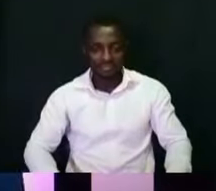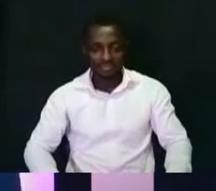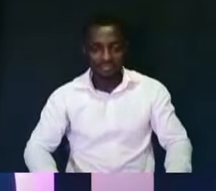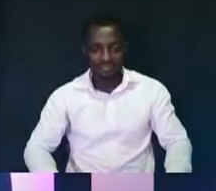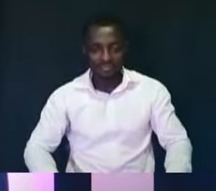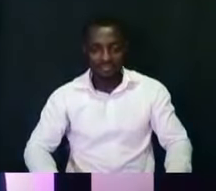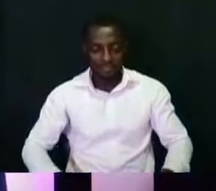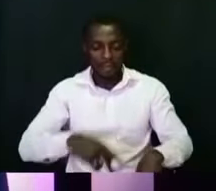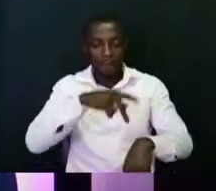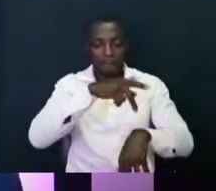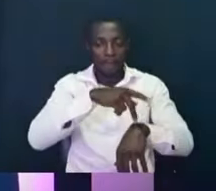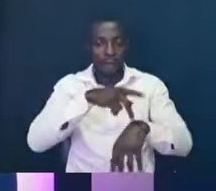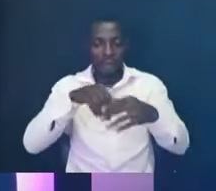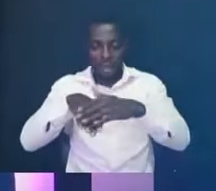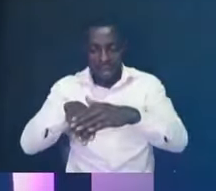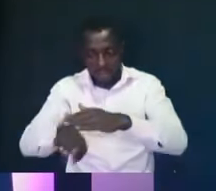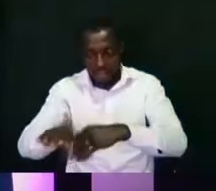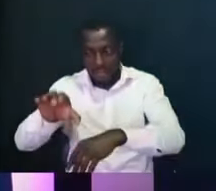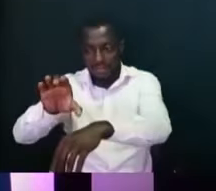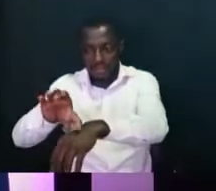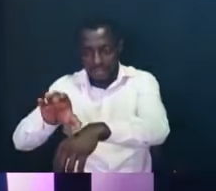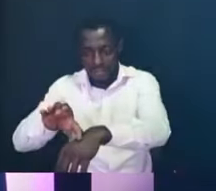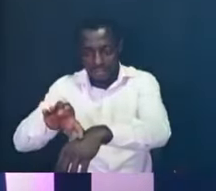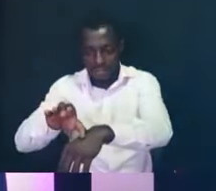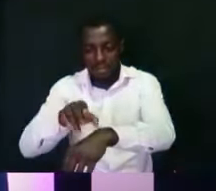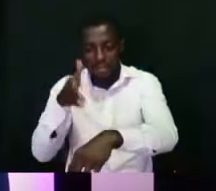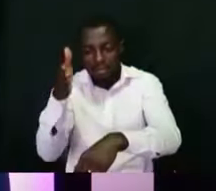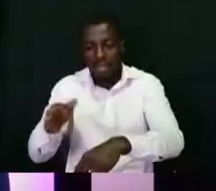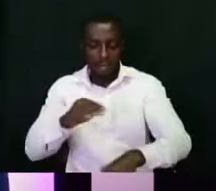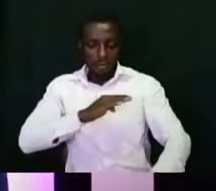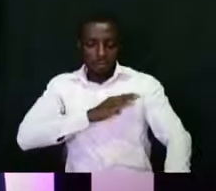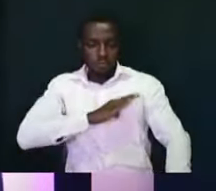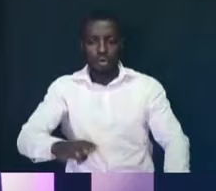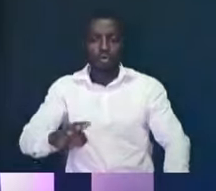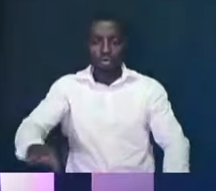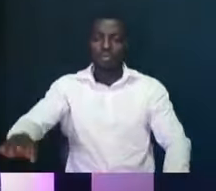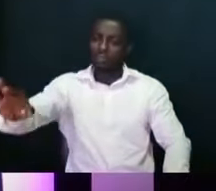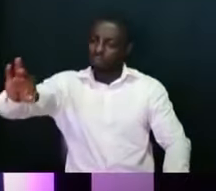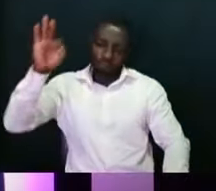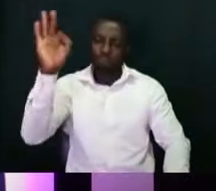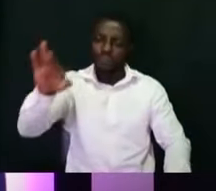Paul entered the synagogue and spoke boldly there for